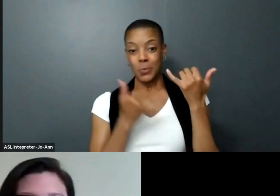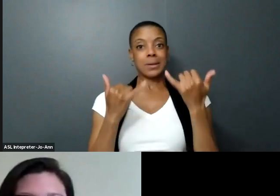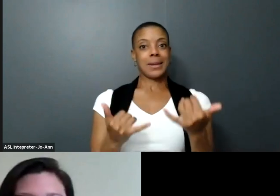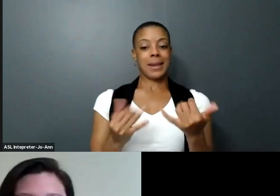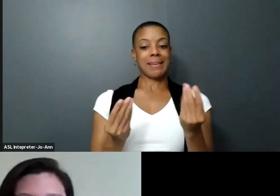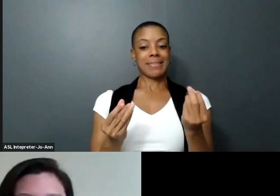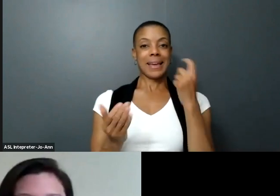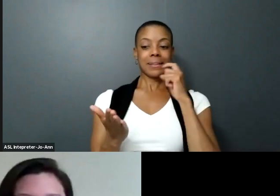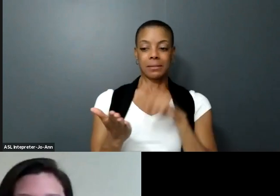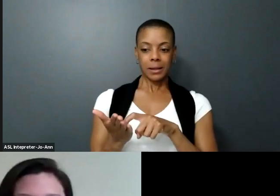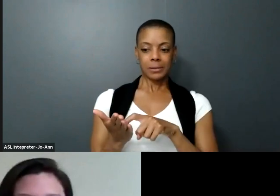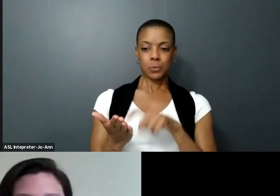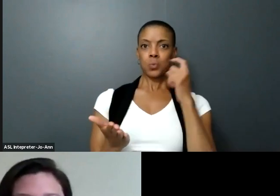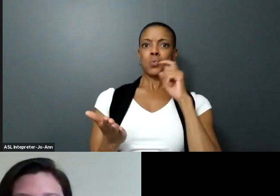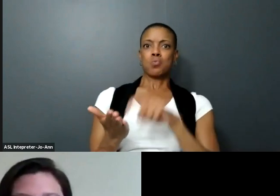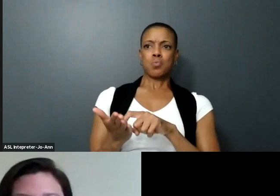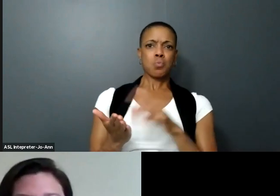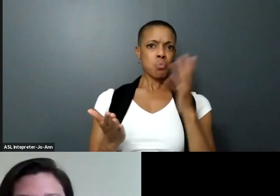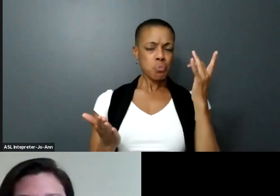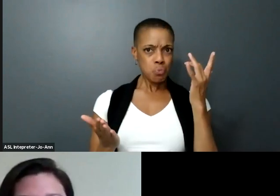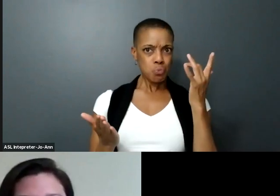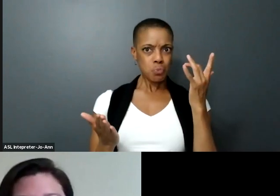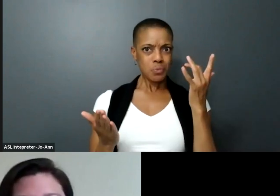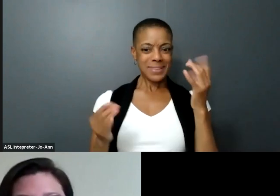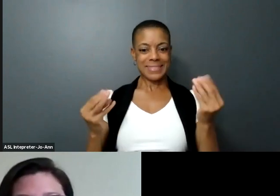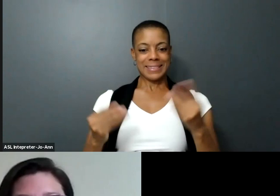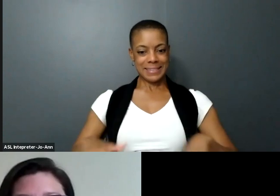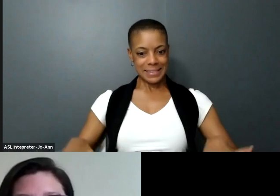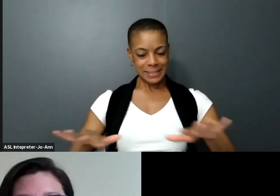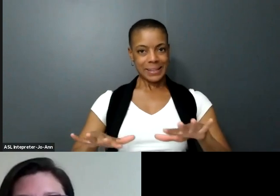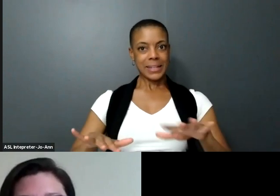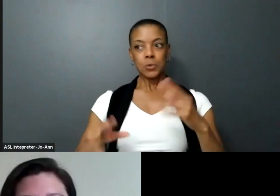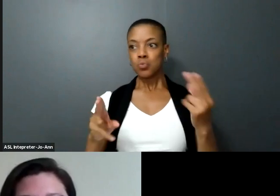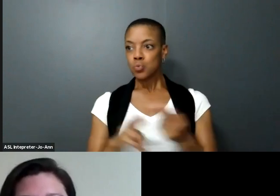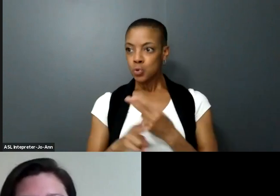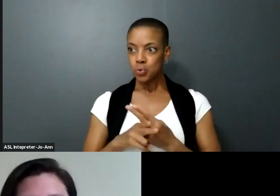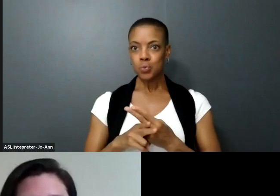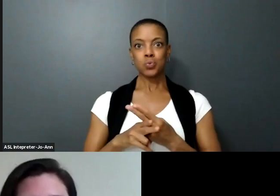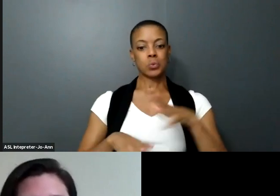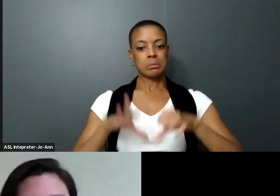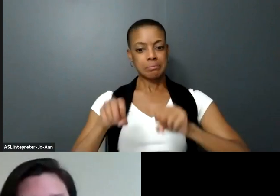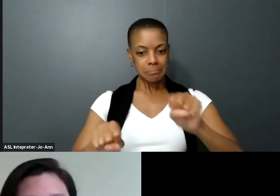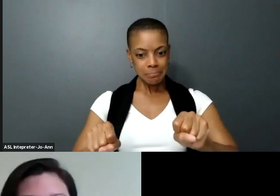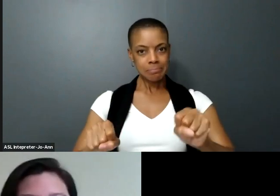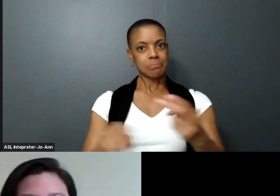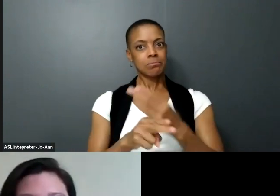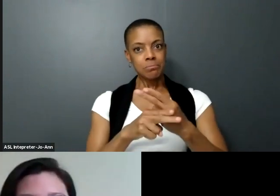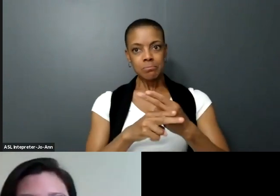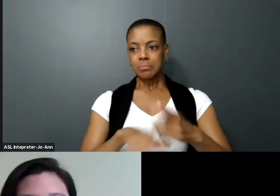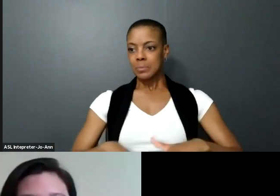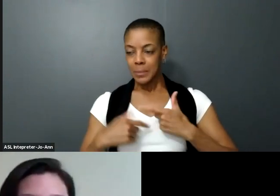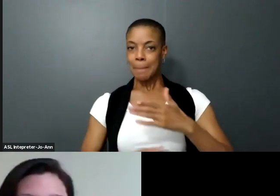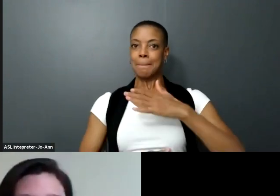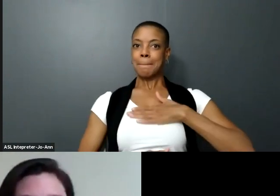are recognizing that this land that we are all here to discuss was used and occupied by my ancestors. We take